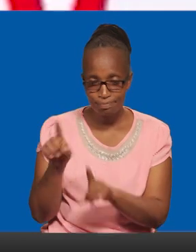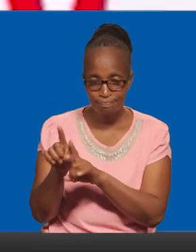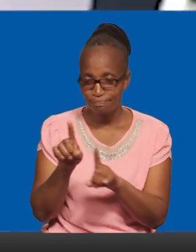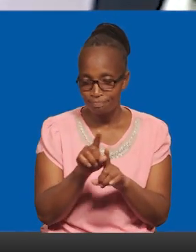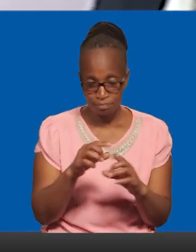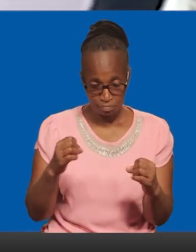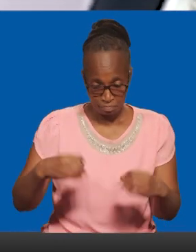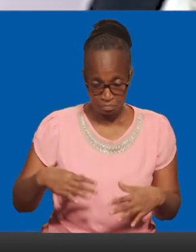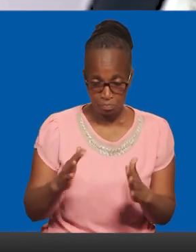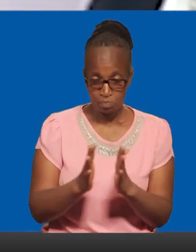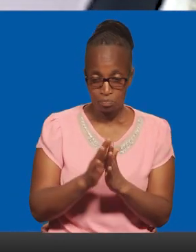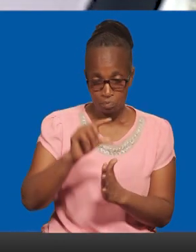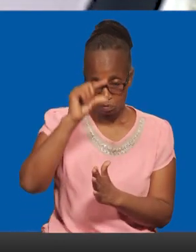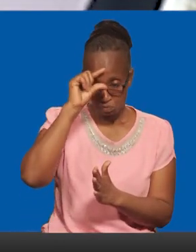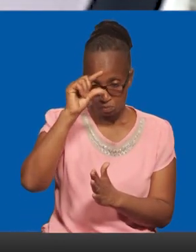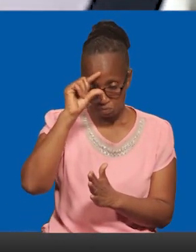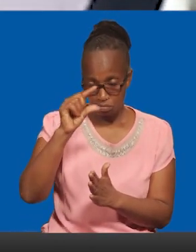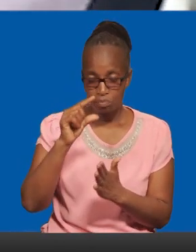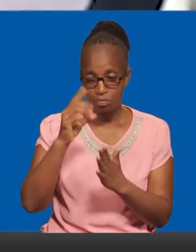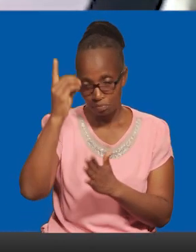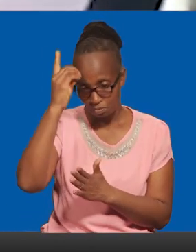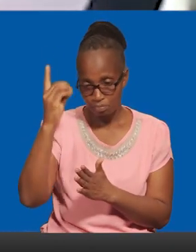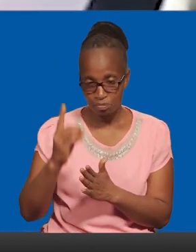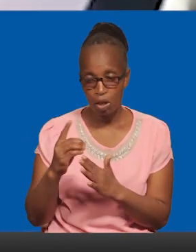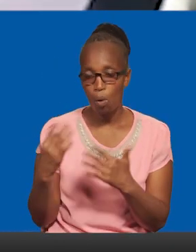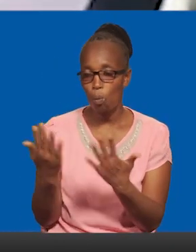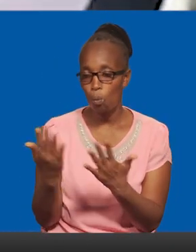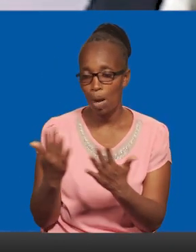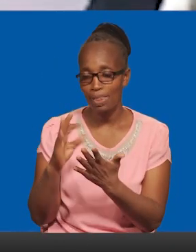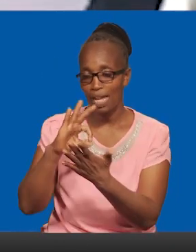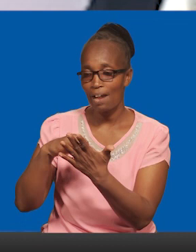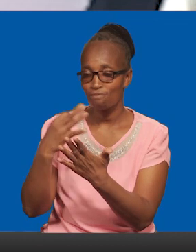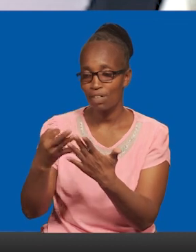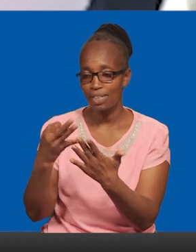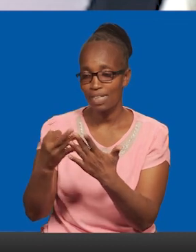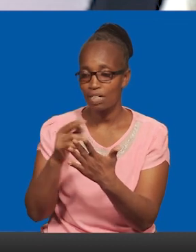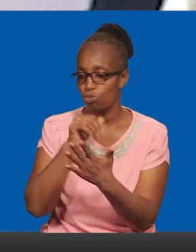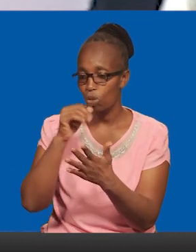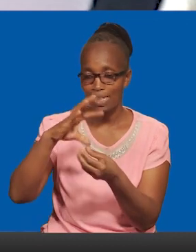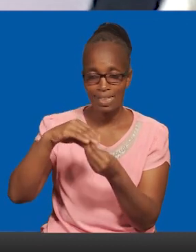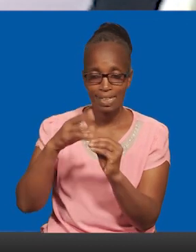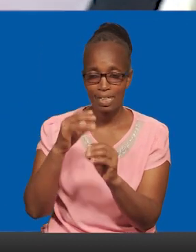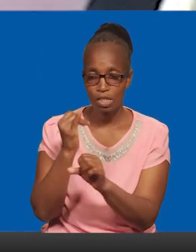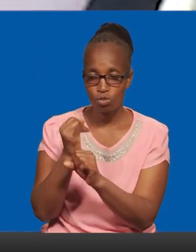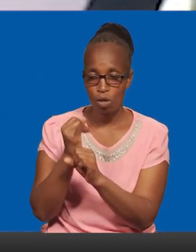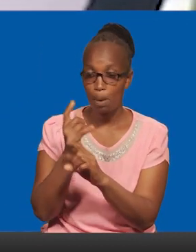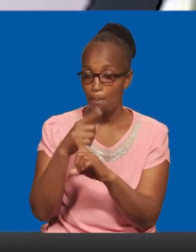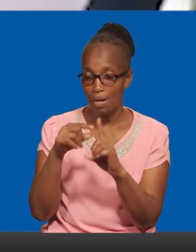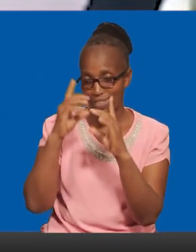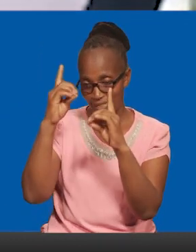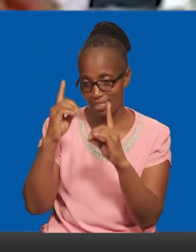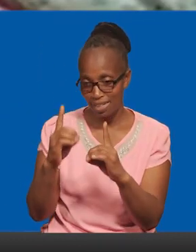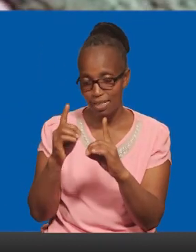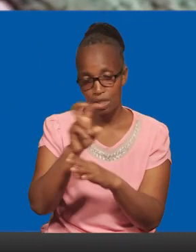today? Pia Odinga amesikitishwa na hatua ya serikali kushindwa kuunda nafasi za ajira kwa